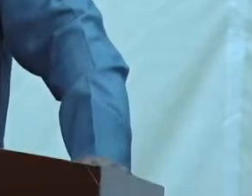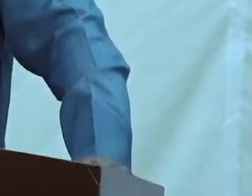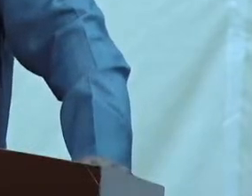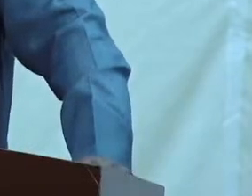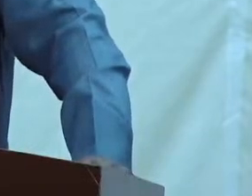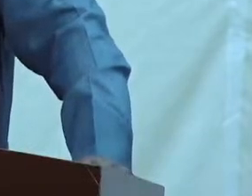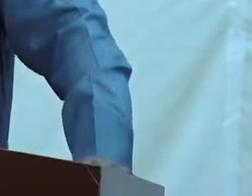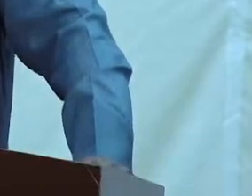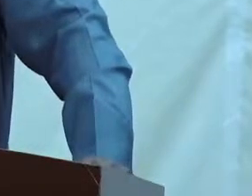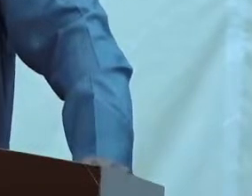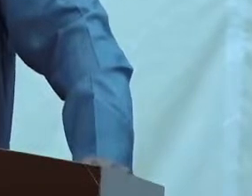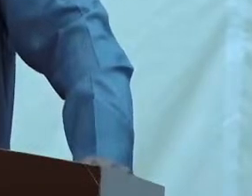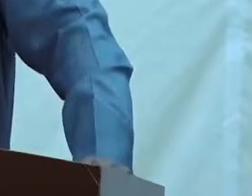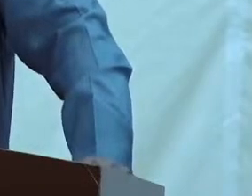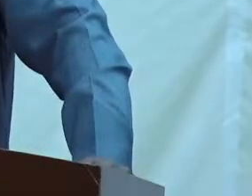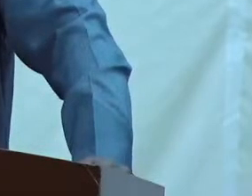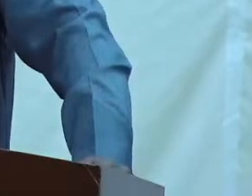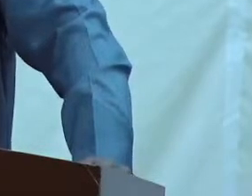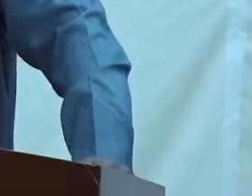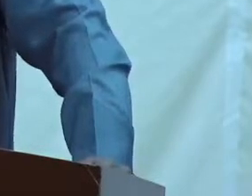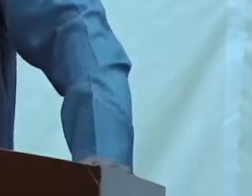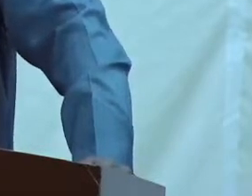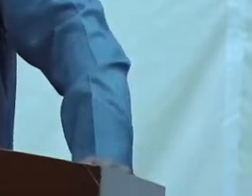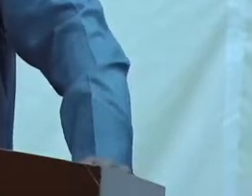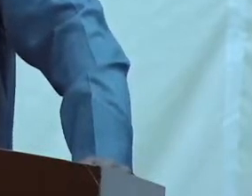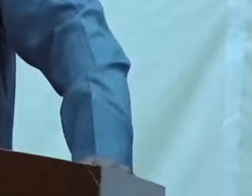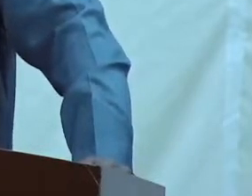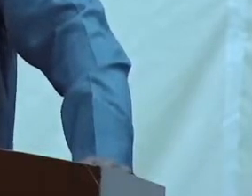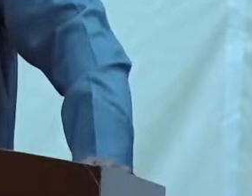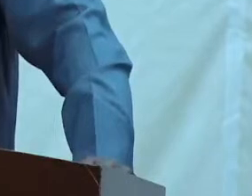and Professor Tichua Menu.